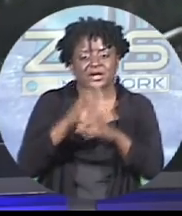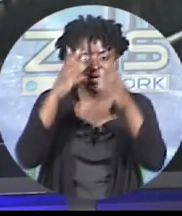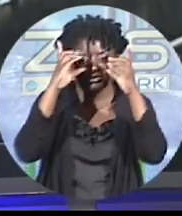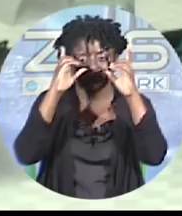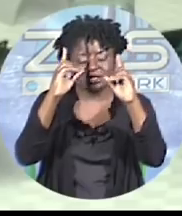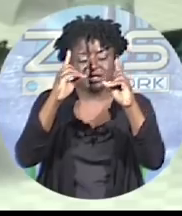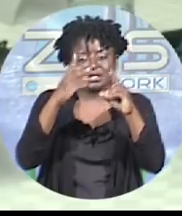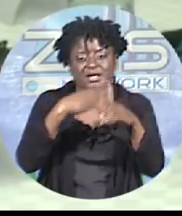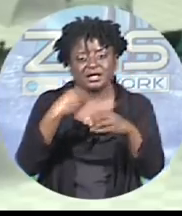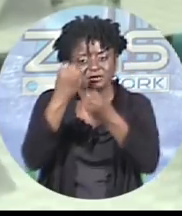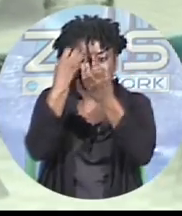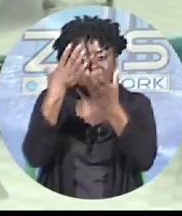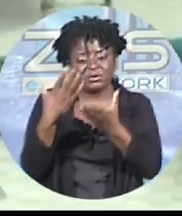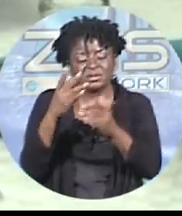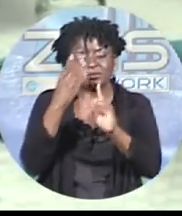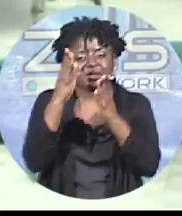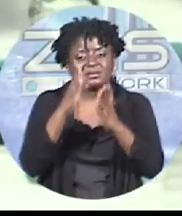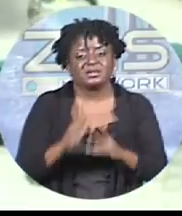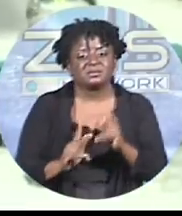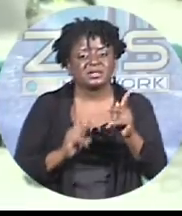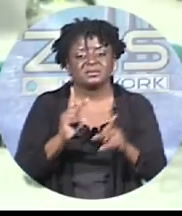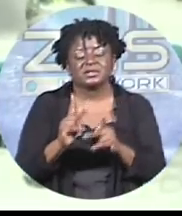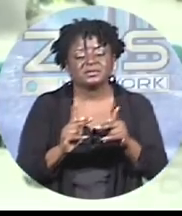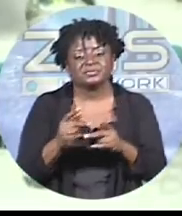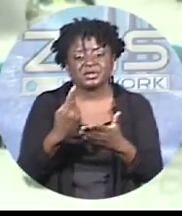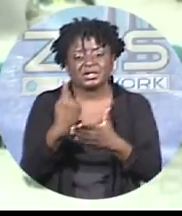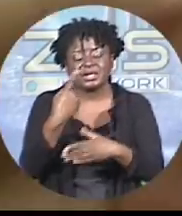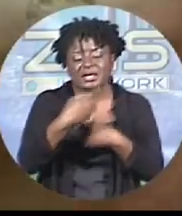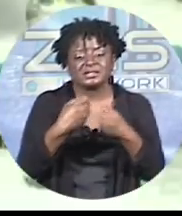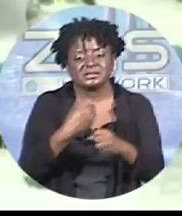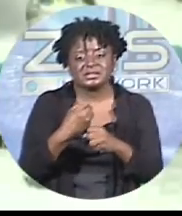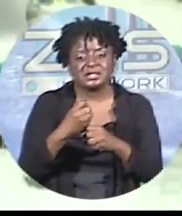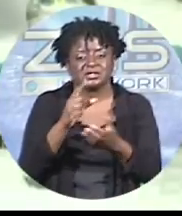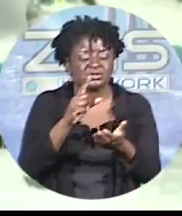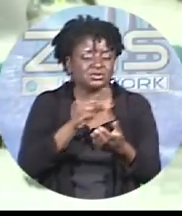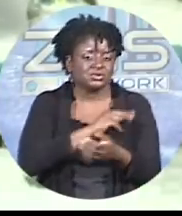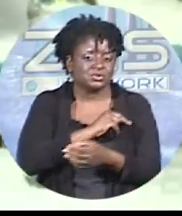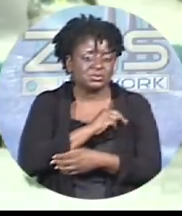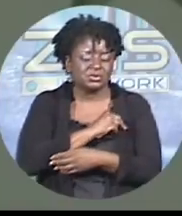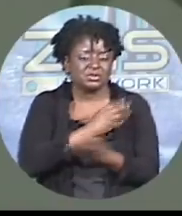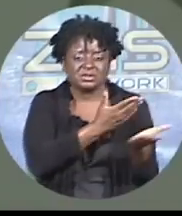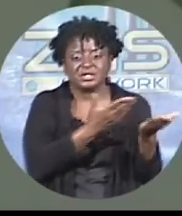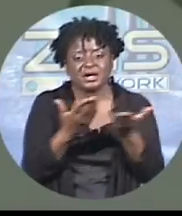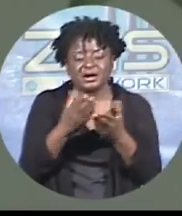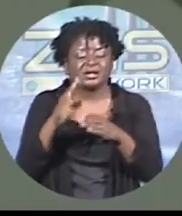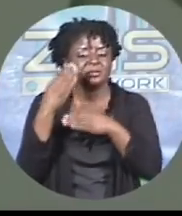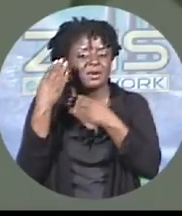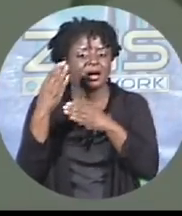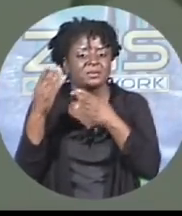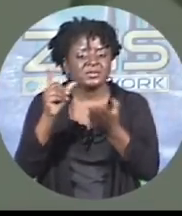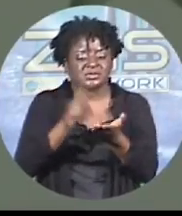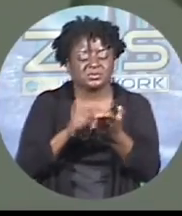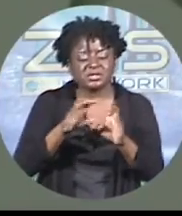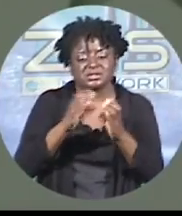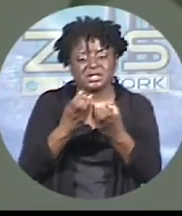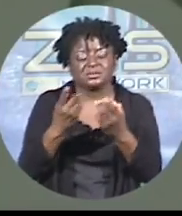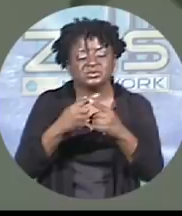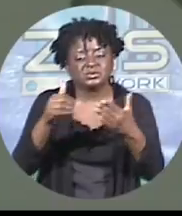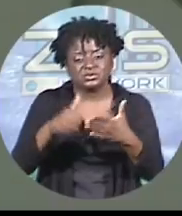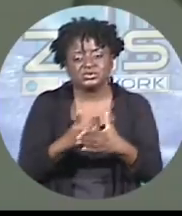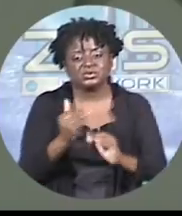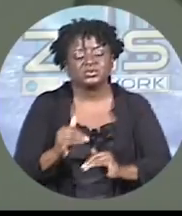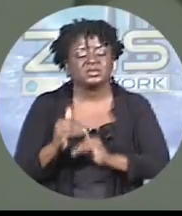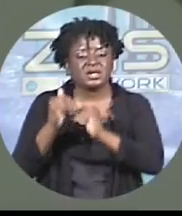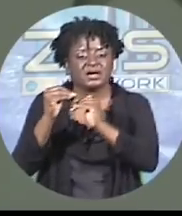Bahamian people. Last year, Newbold took the Bahamas Press Club he revived several years prior to a new level, forging